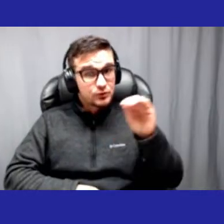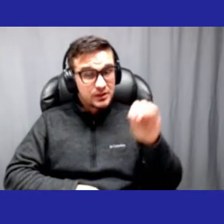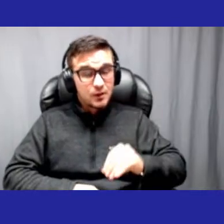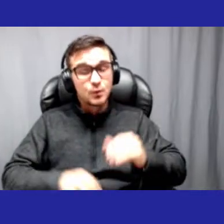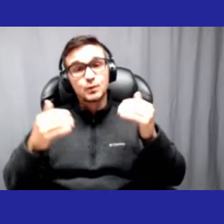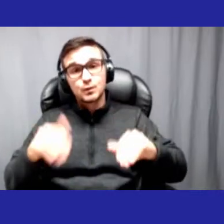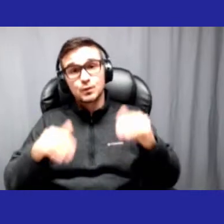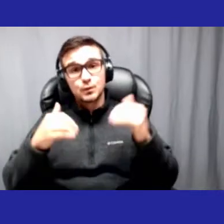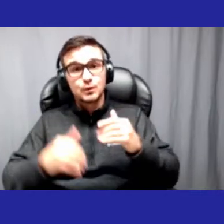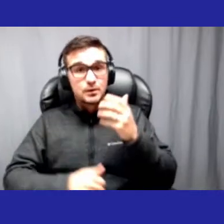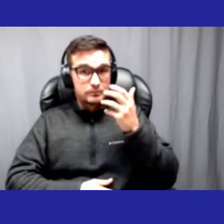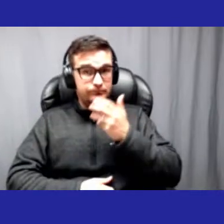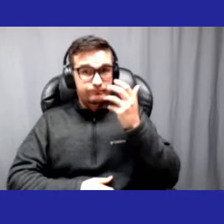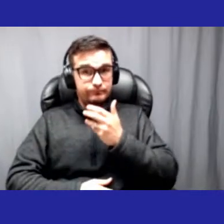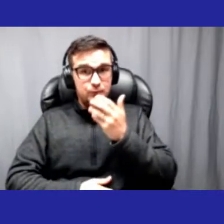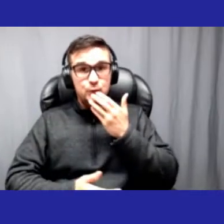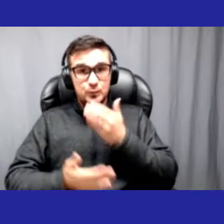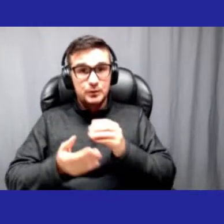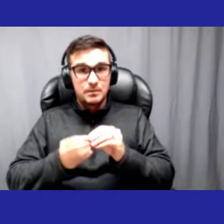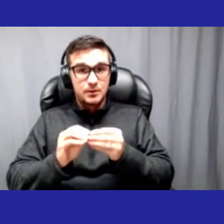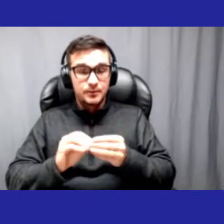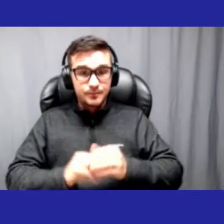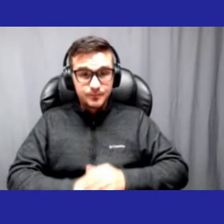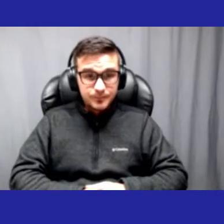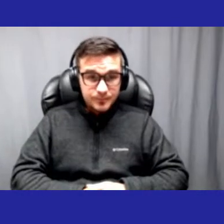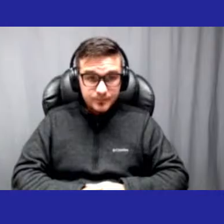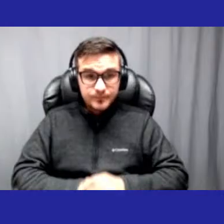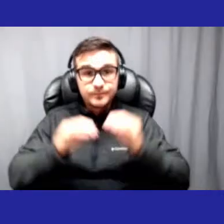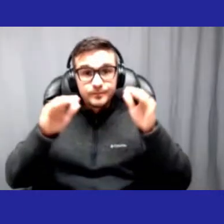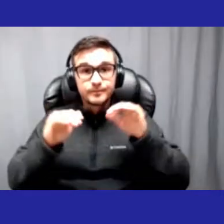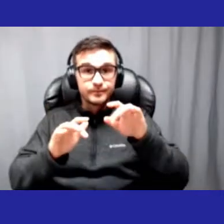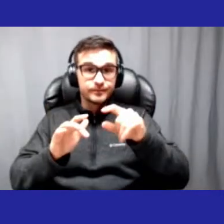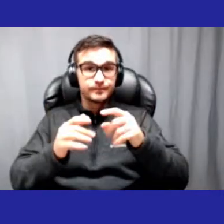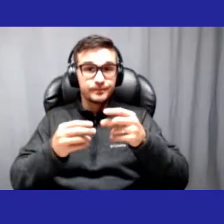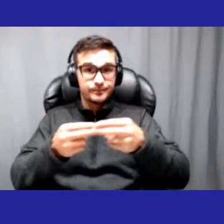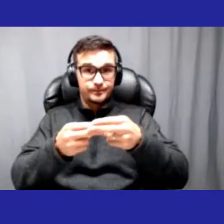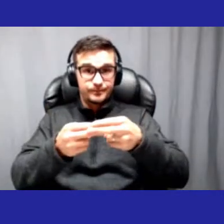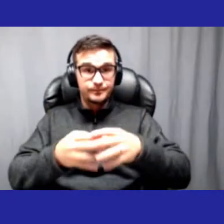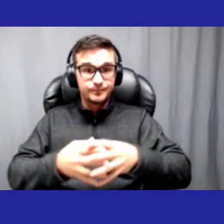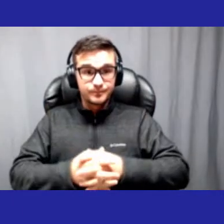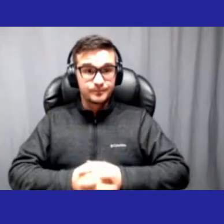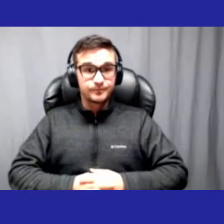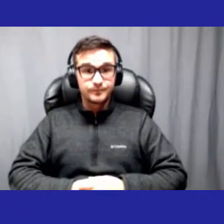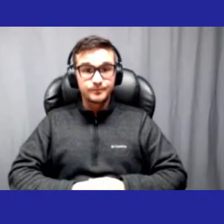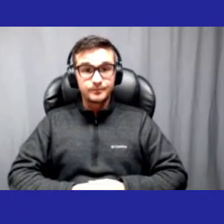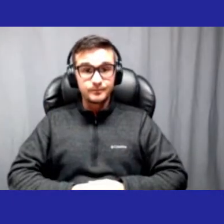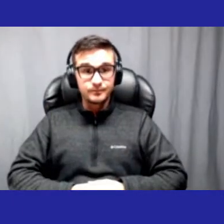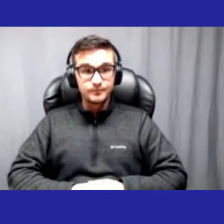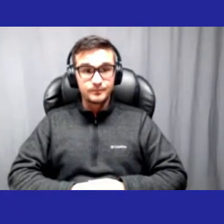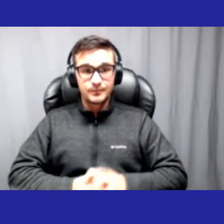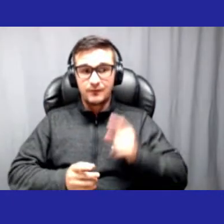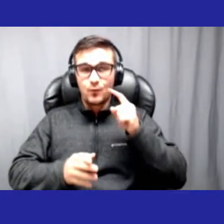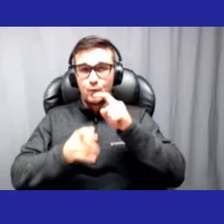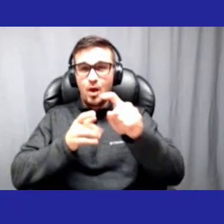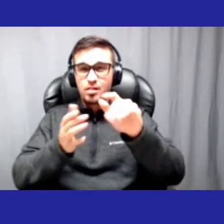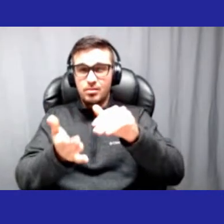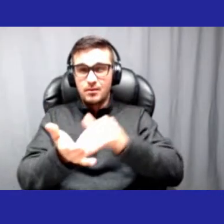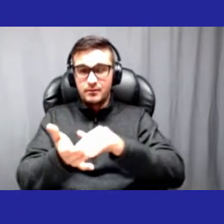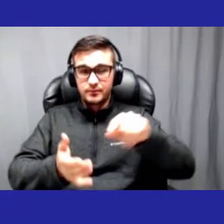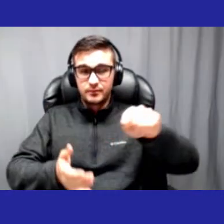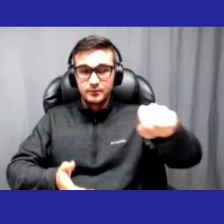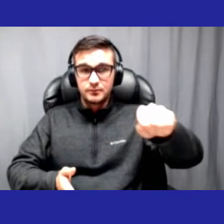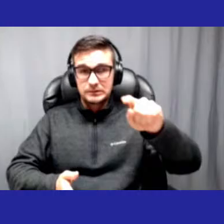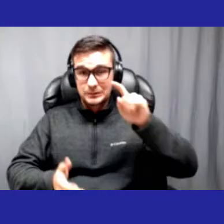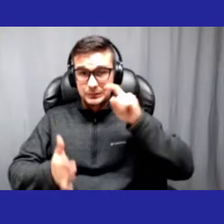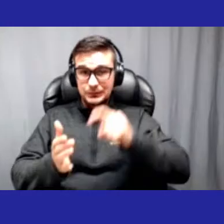number. Next slide. You'll see this was for the call center. You'll see that we are actually doing really